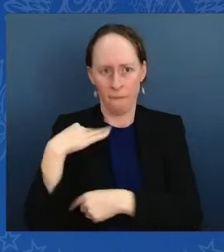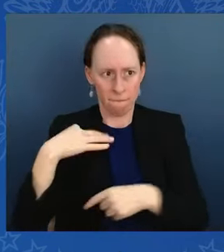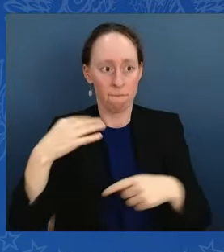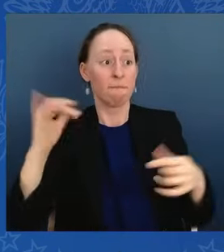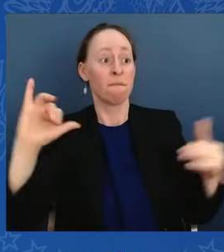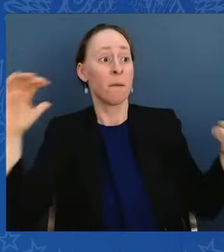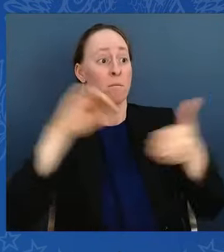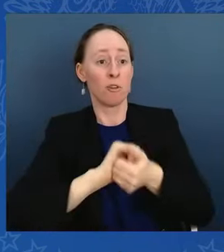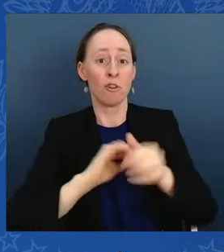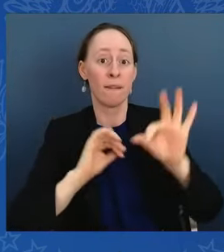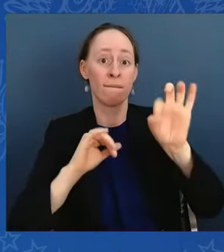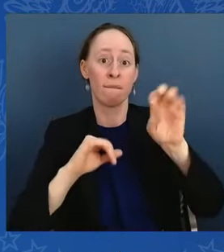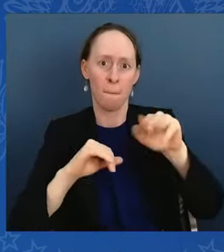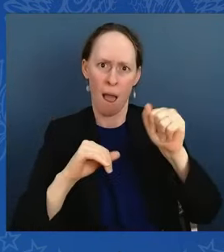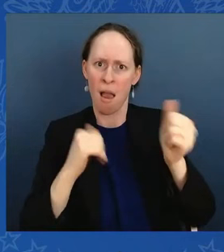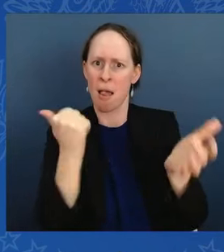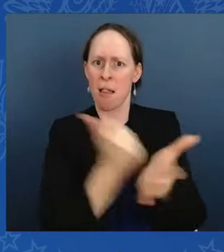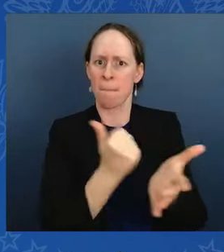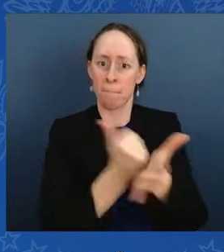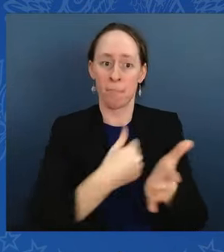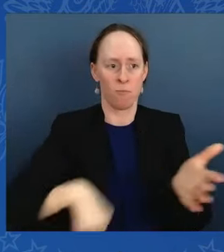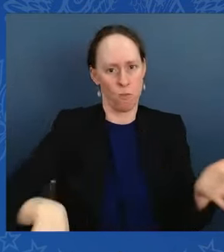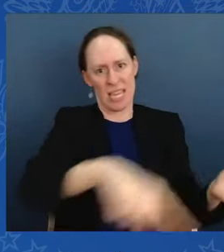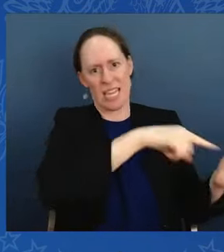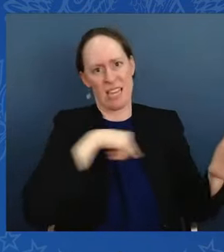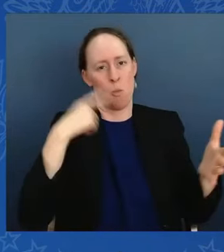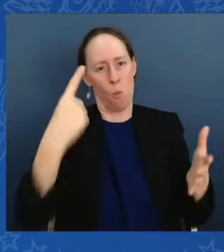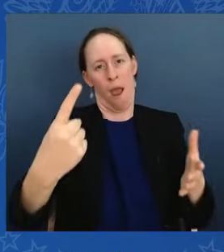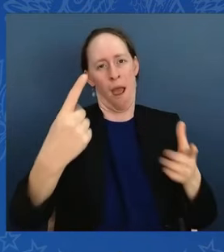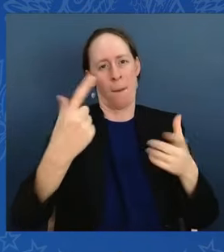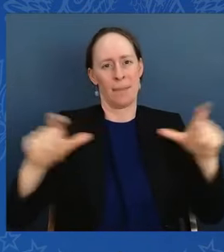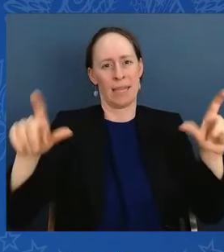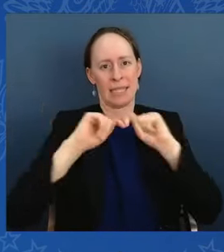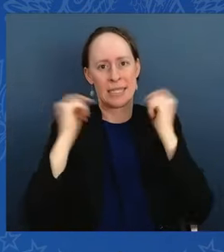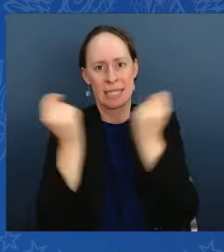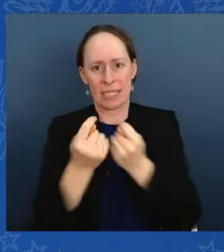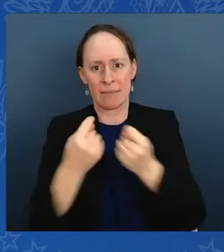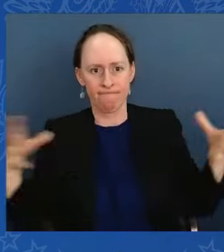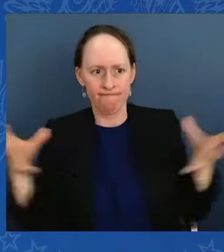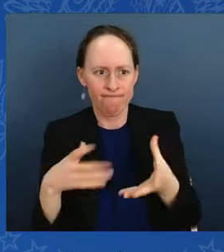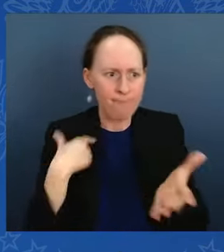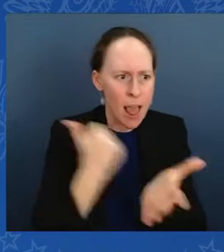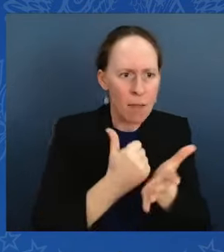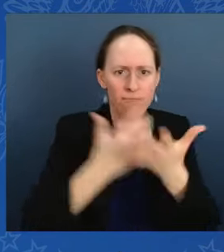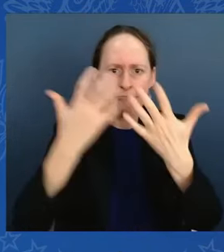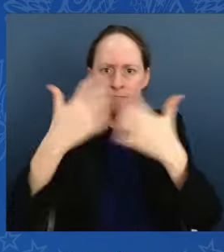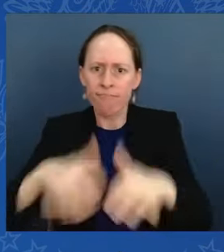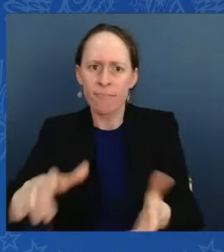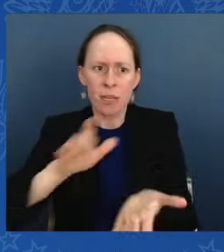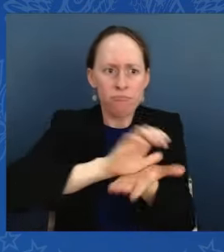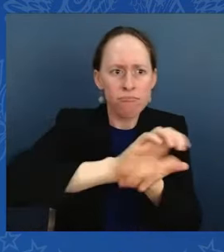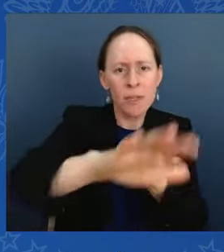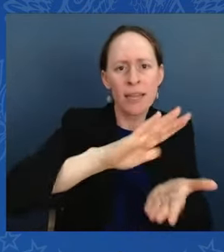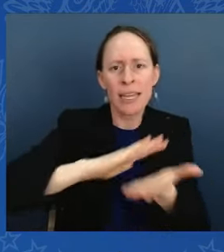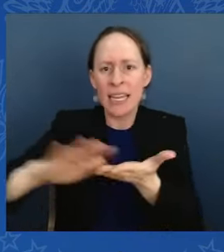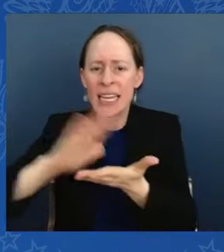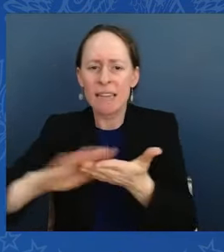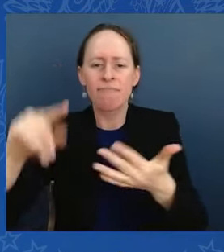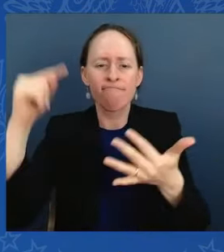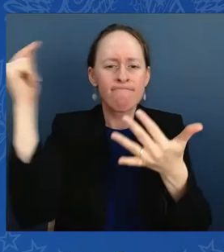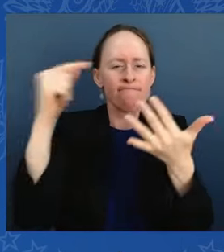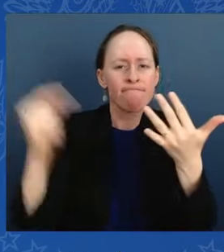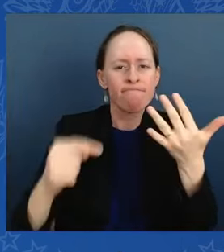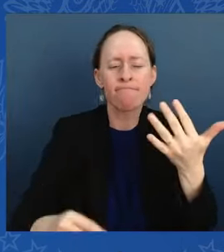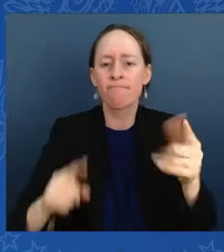roads here in debris in Georgia. We're pulling all levers across USDA, from the Farm Service and NRCS to